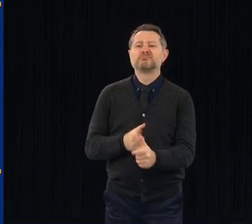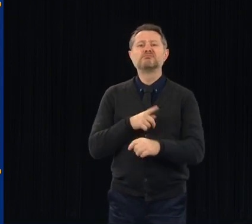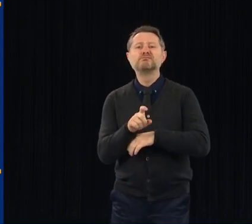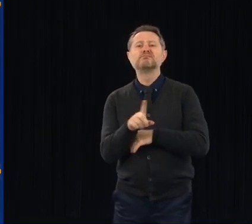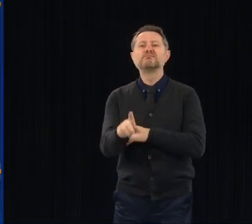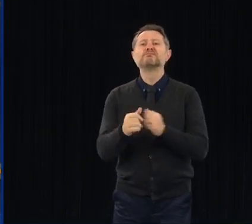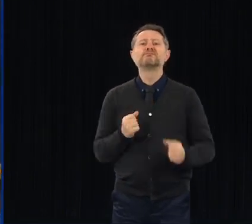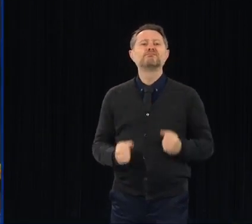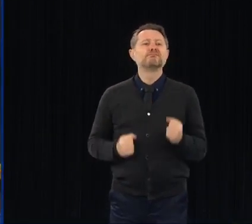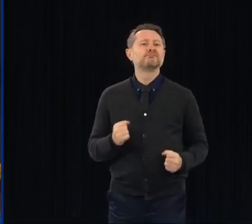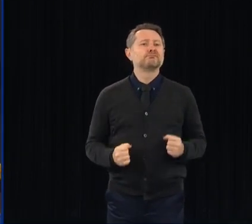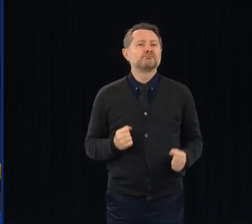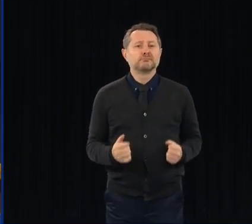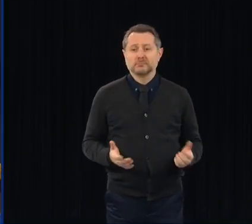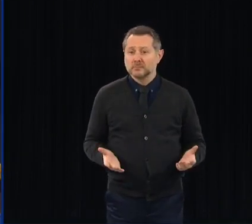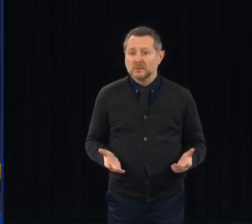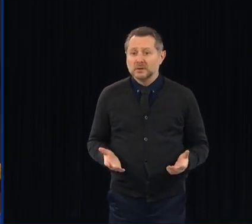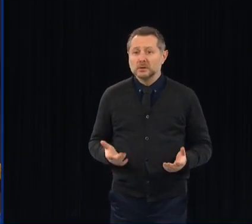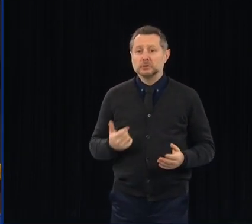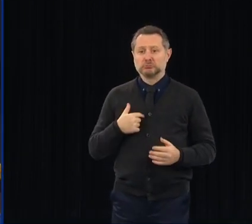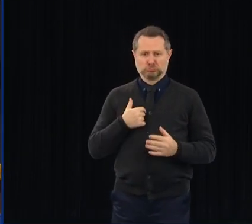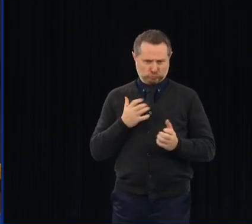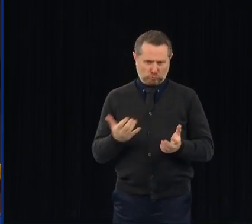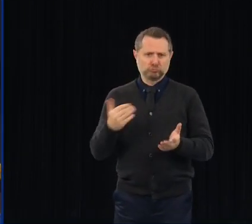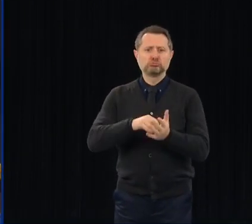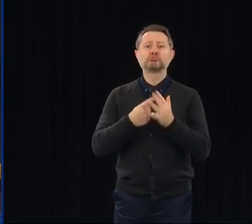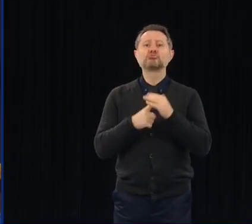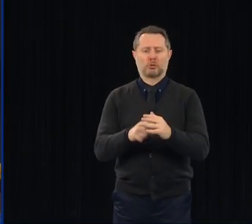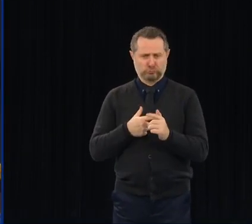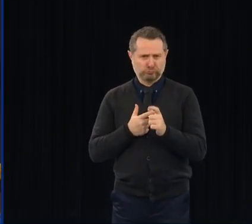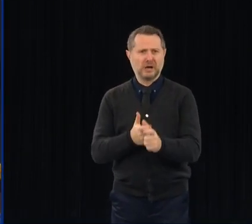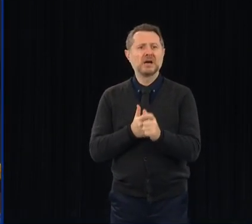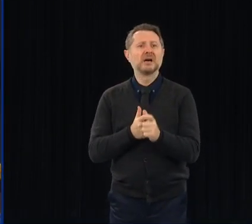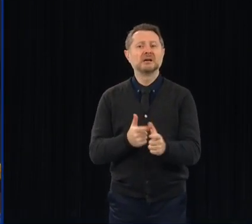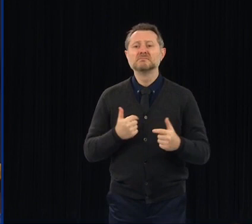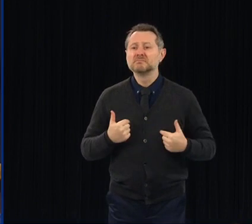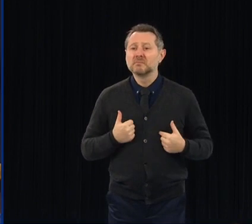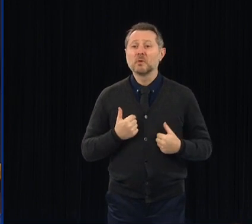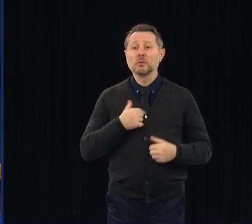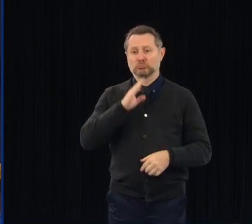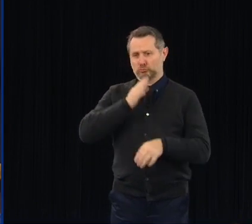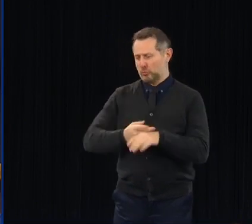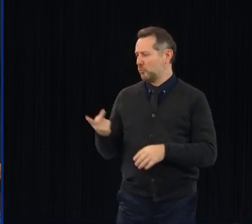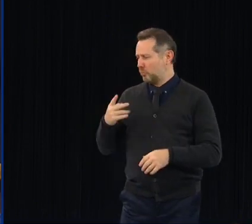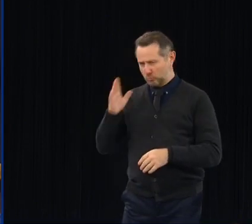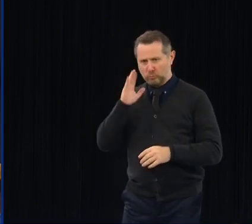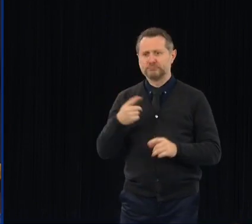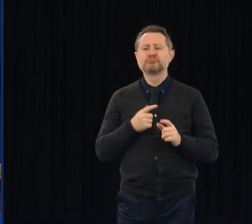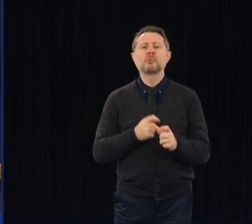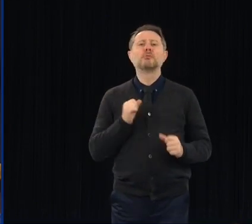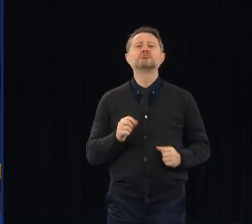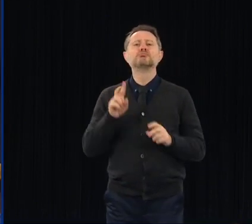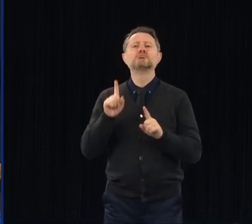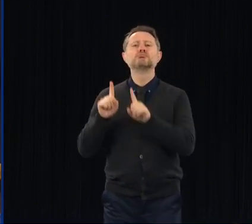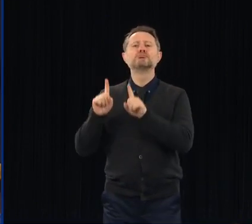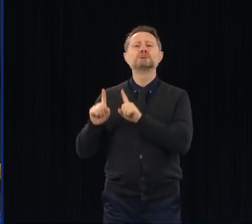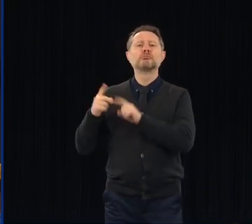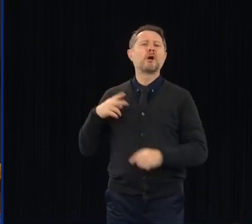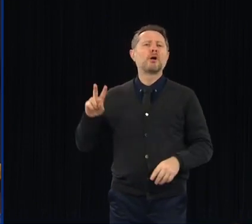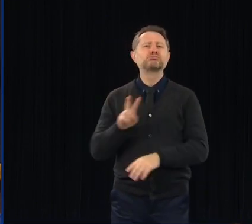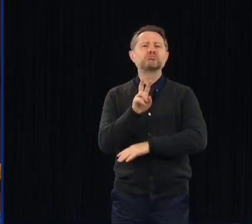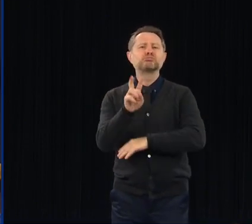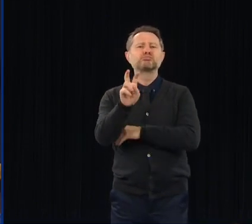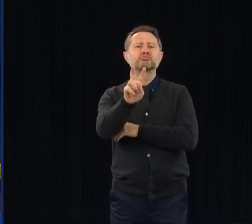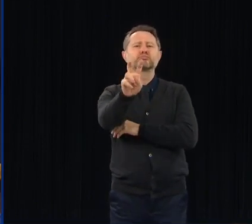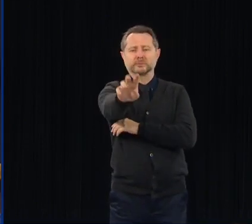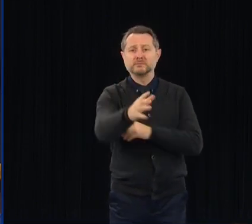job, but I'm going to start running again. My daughter Cara, we're going to run as a family. We're going to go out there. Cara's got a head start. She's